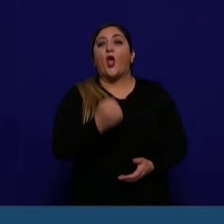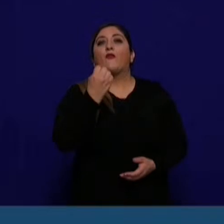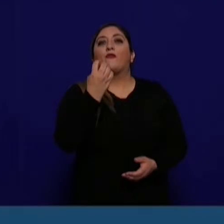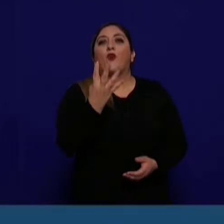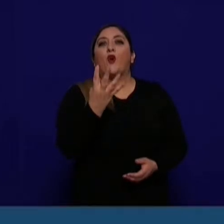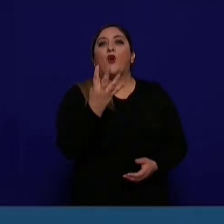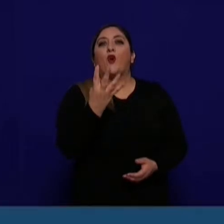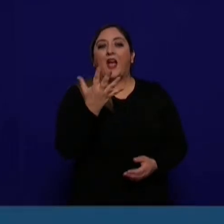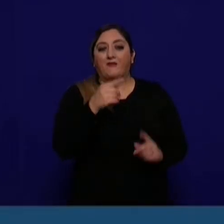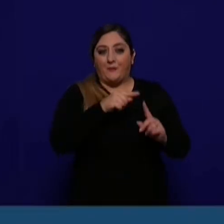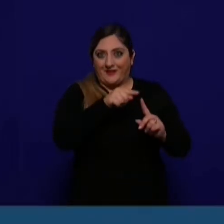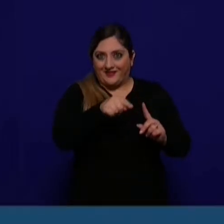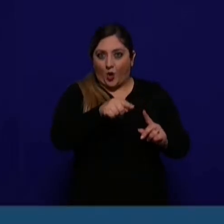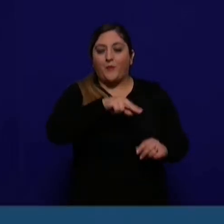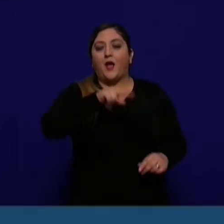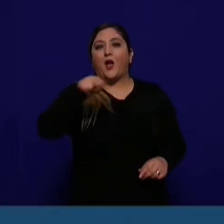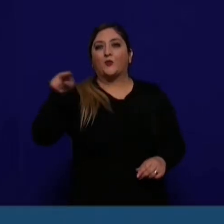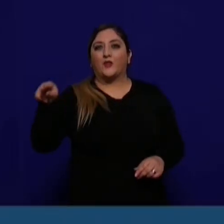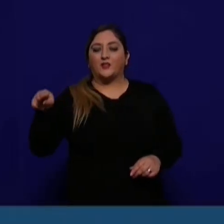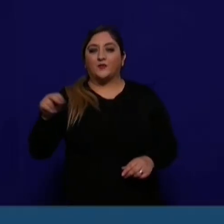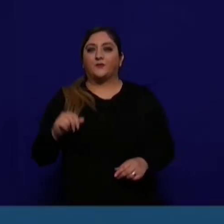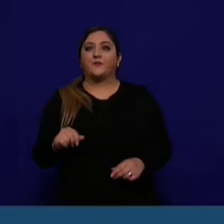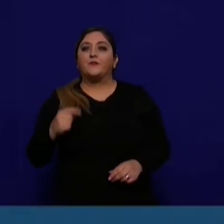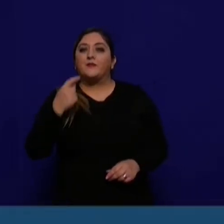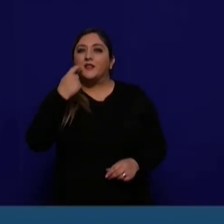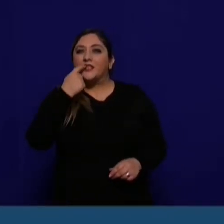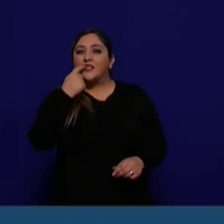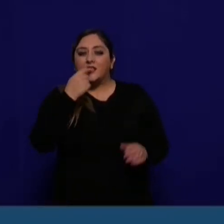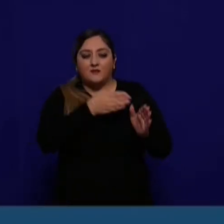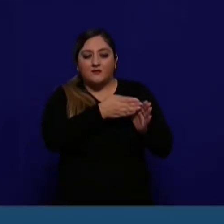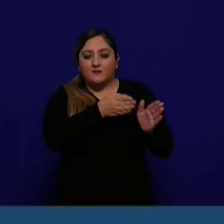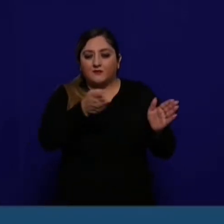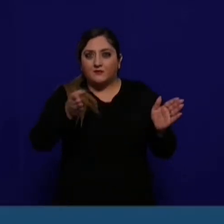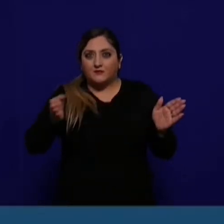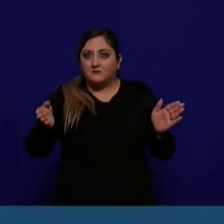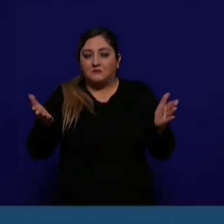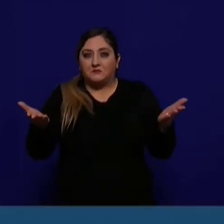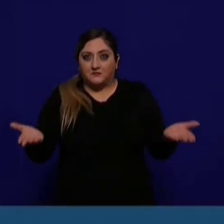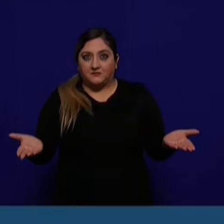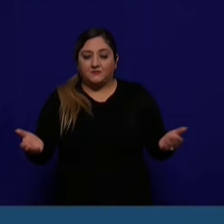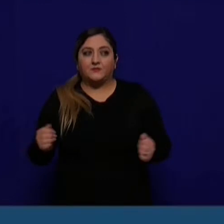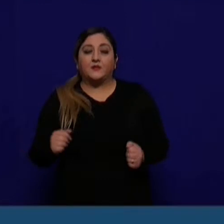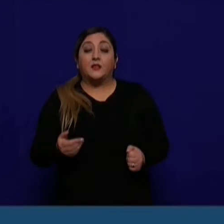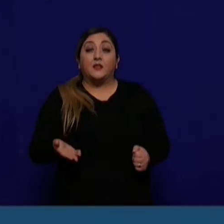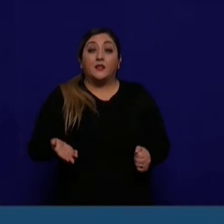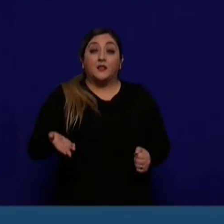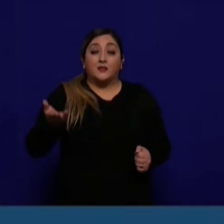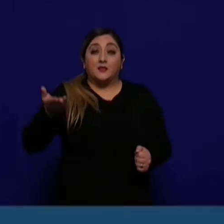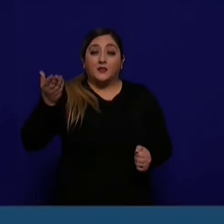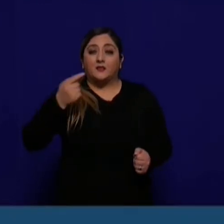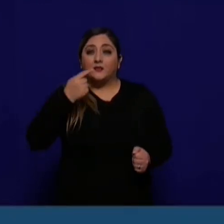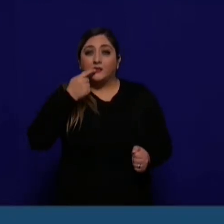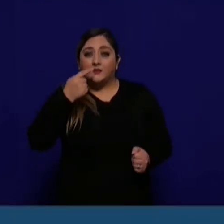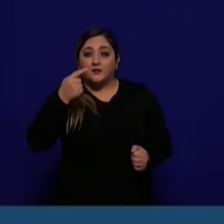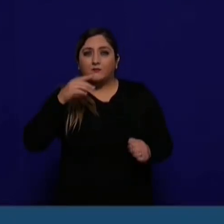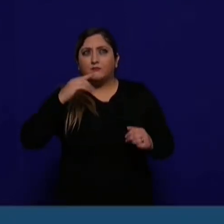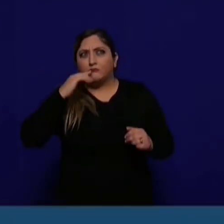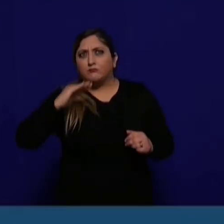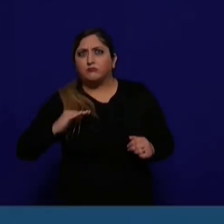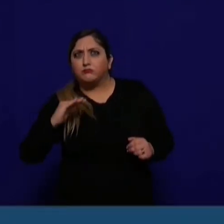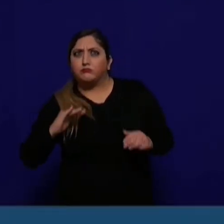Kien ħarsu l-lejlatajiet li kellna f'din l-aħħar ġimgħa qegħdin naraw li l-maġġor parti ta' każijiet li kellna kienu bejn etajiet iktar żgħar